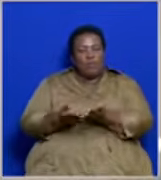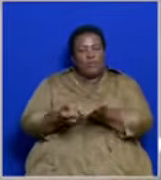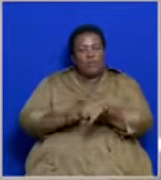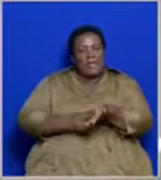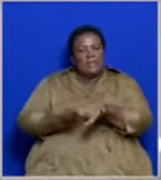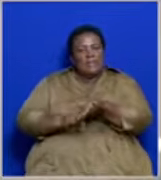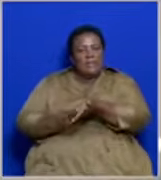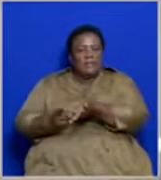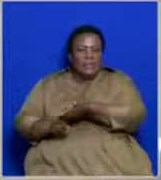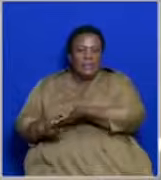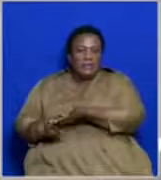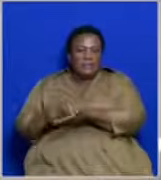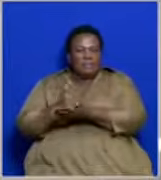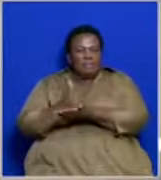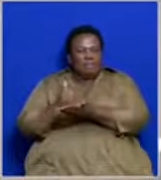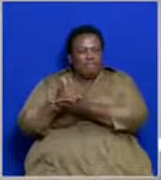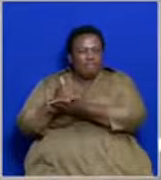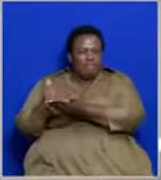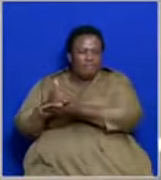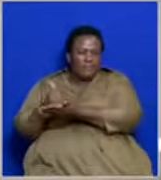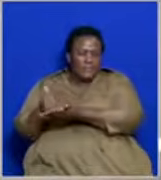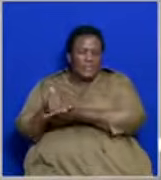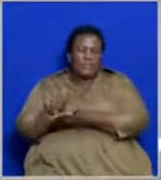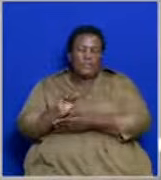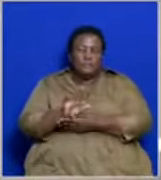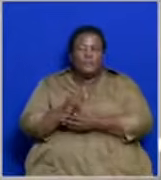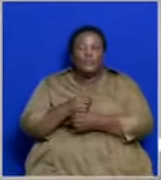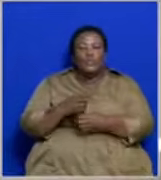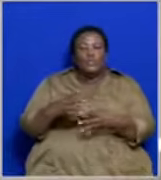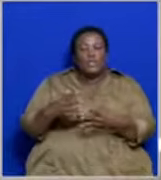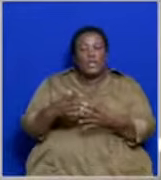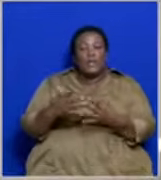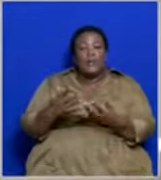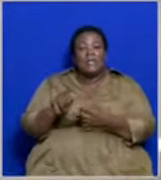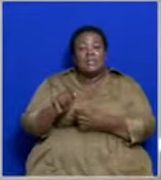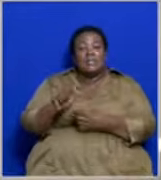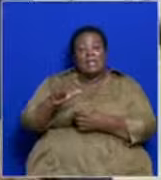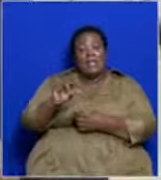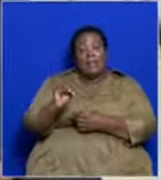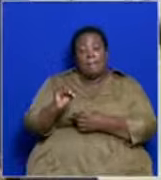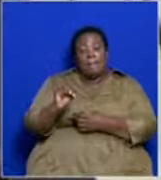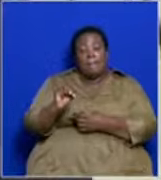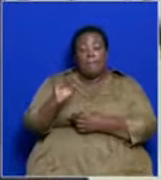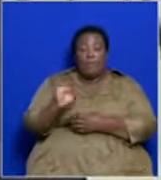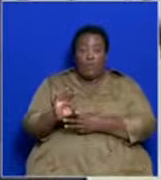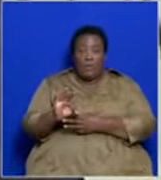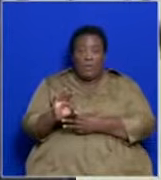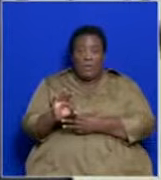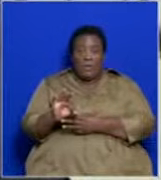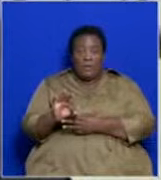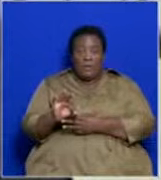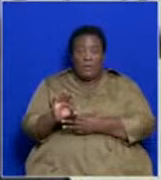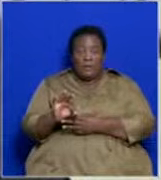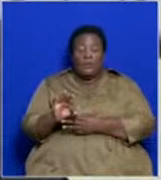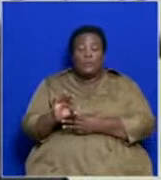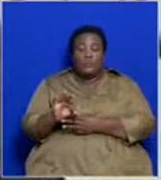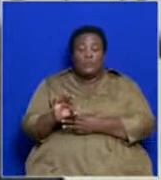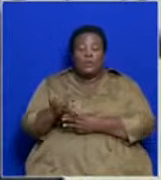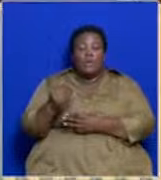so they would start TLM 3. So if we could just put them